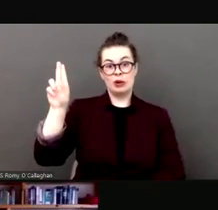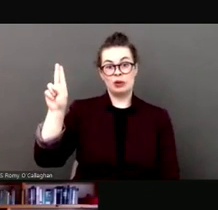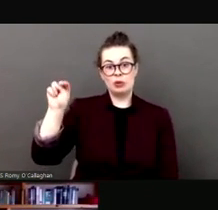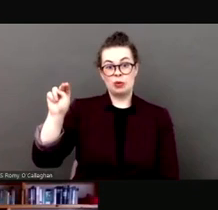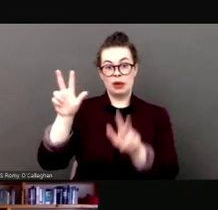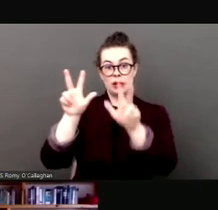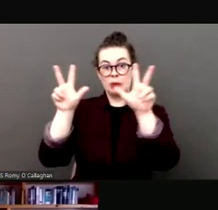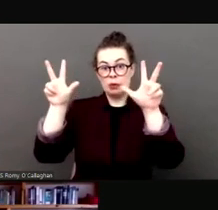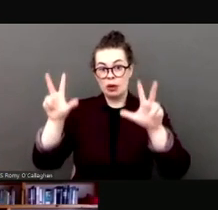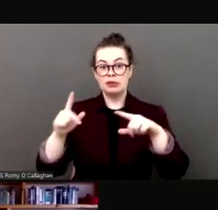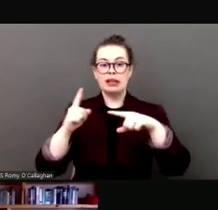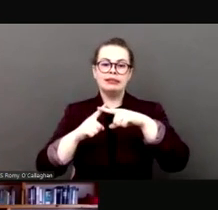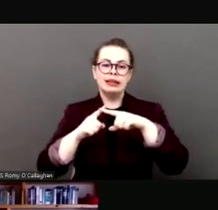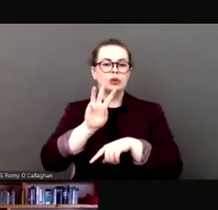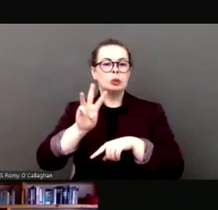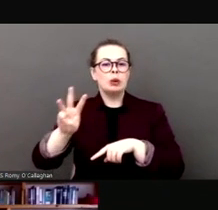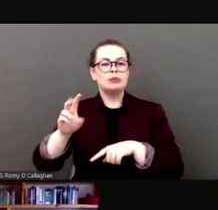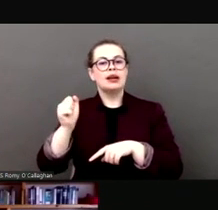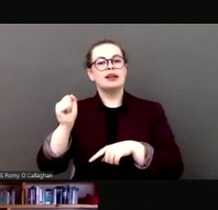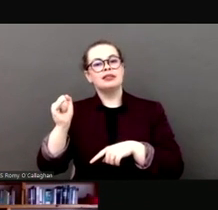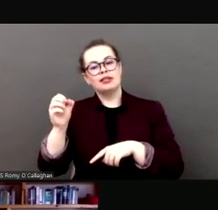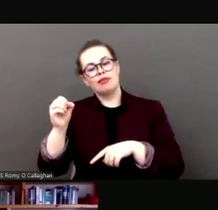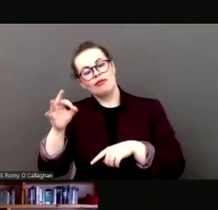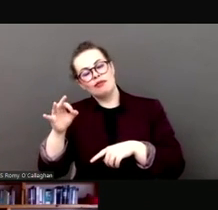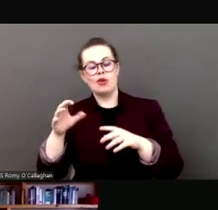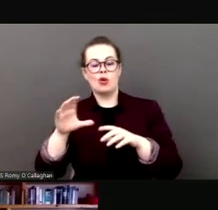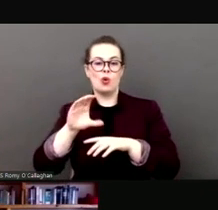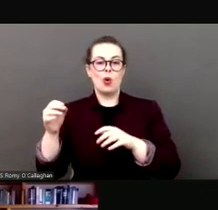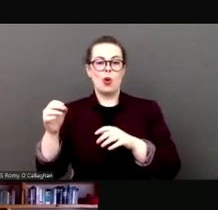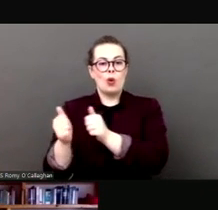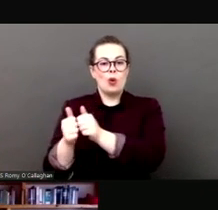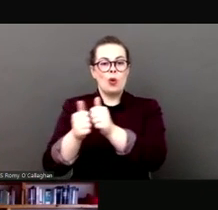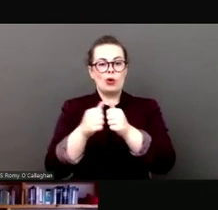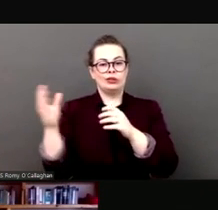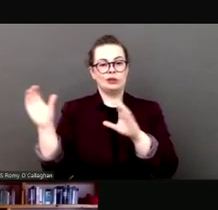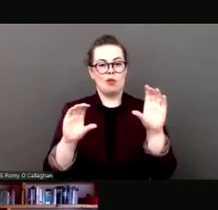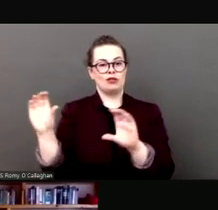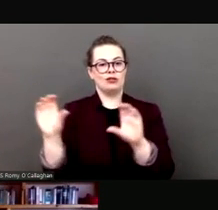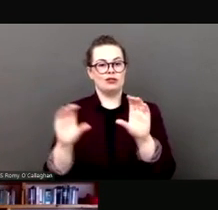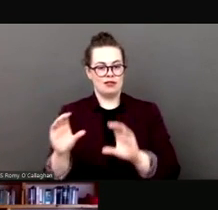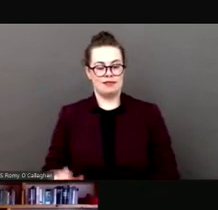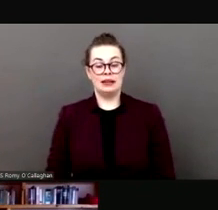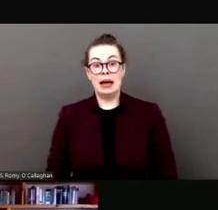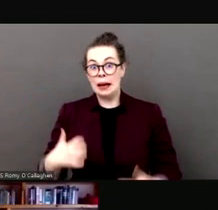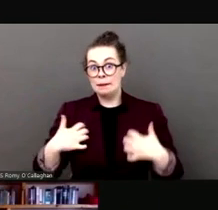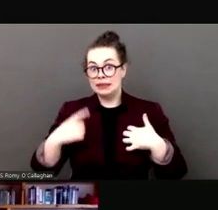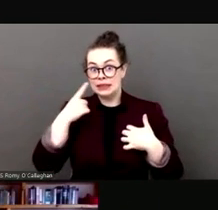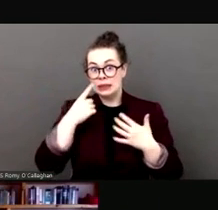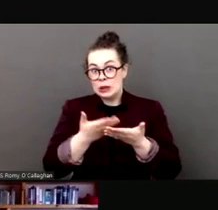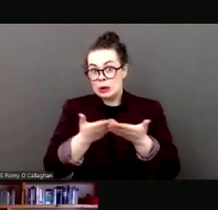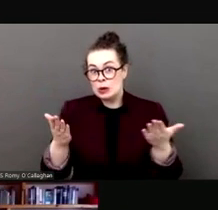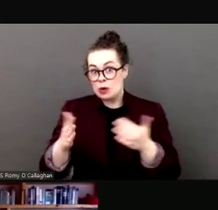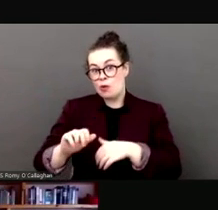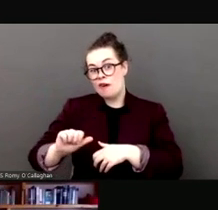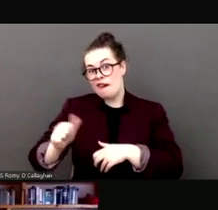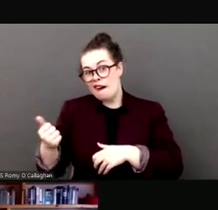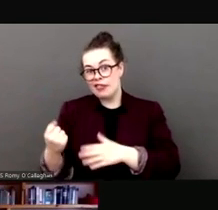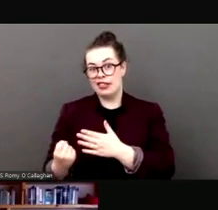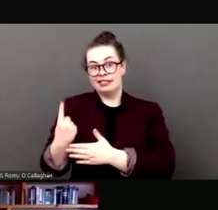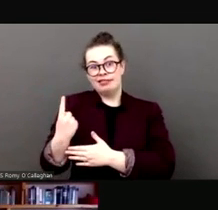co-sponsors. Thank you very much for your attention, and I look forward to seeing many of you in other side events and in the UN open-ended